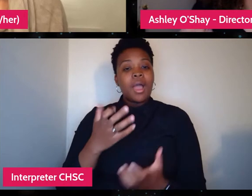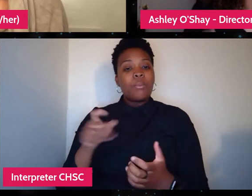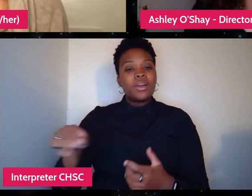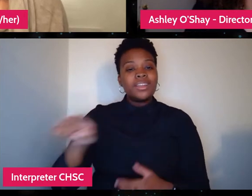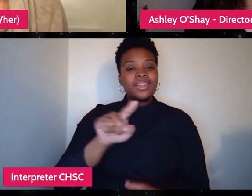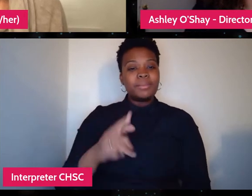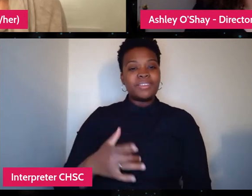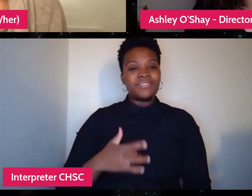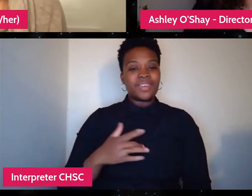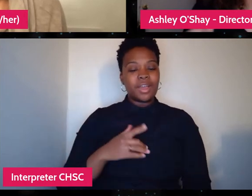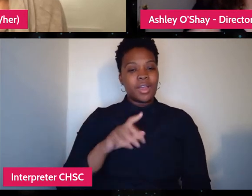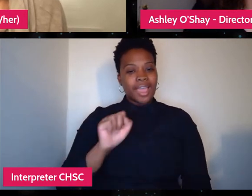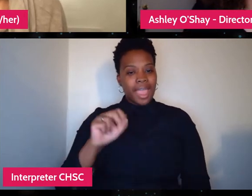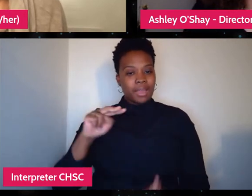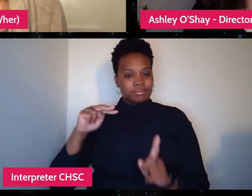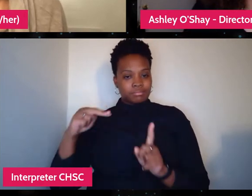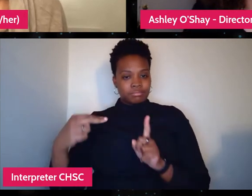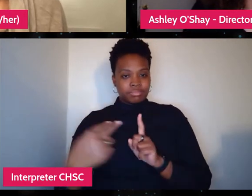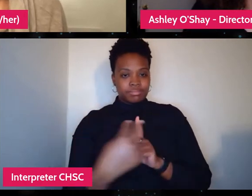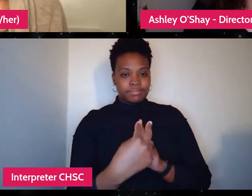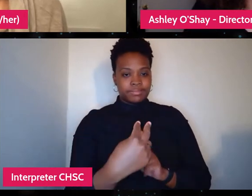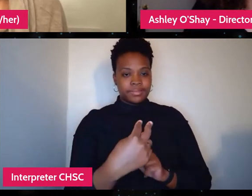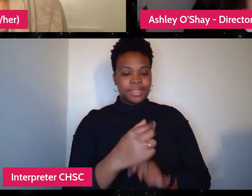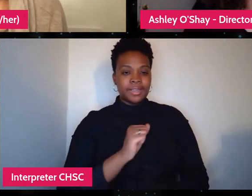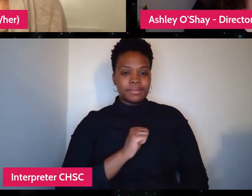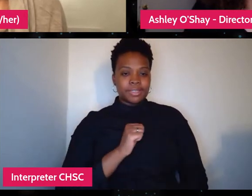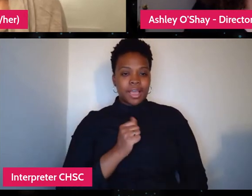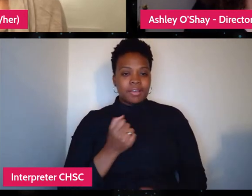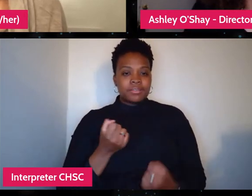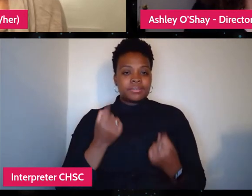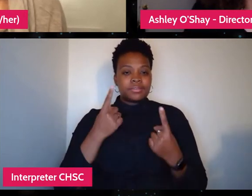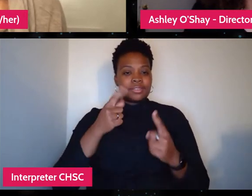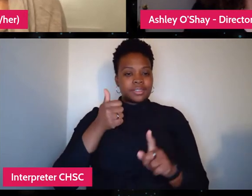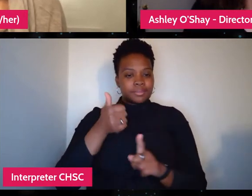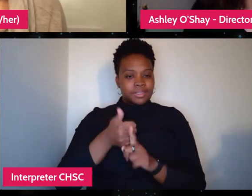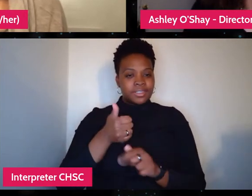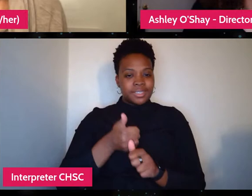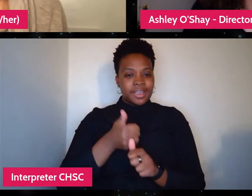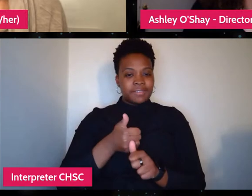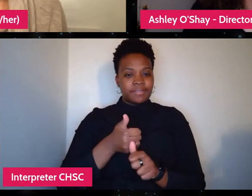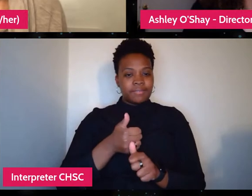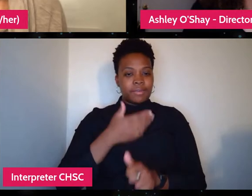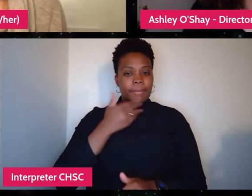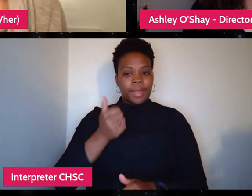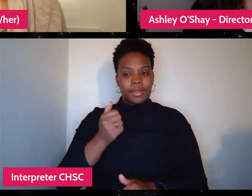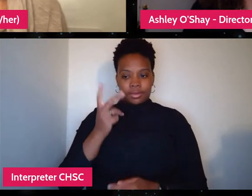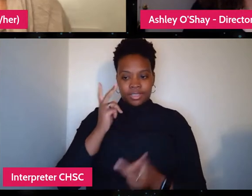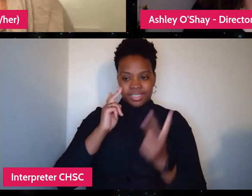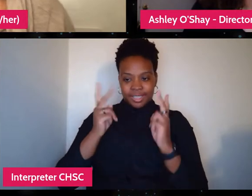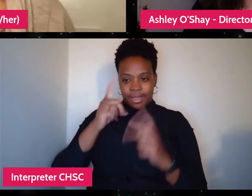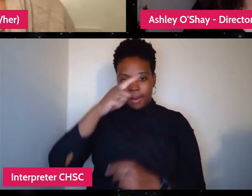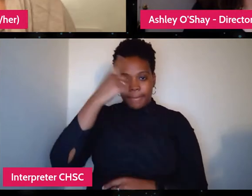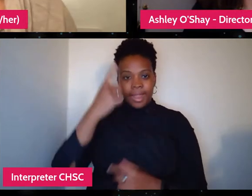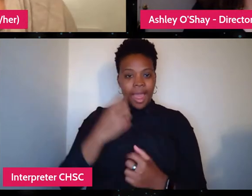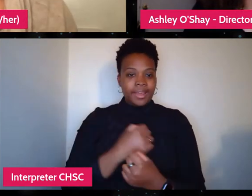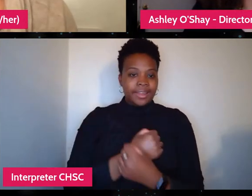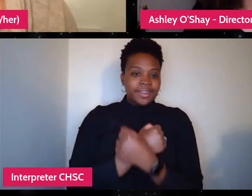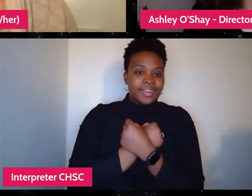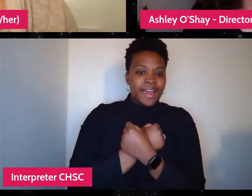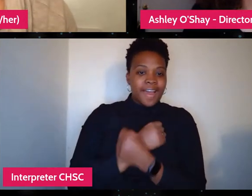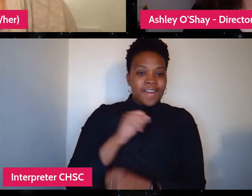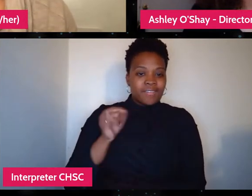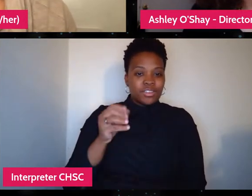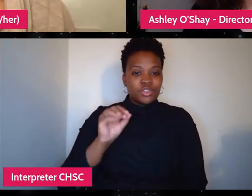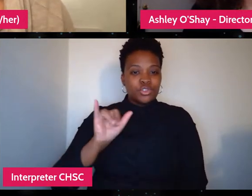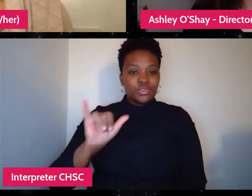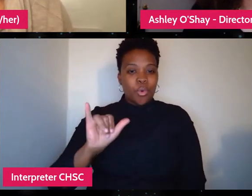and understand themselves better by seeing this experience of Black love and joy. And especially